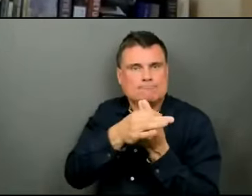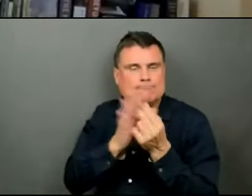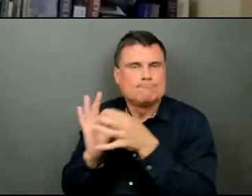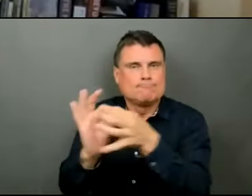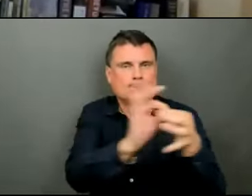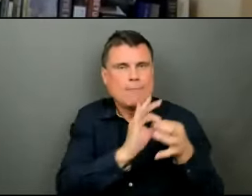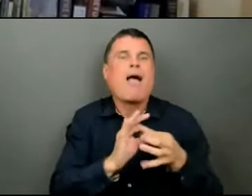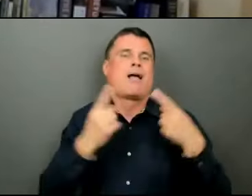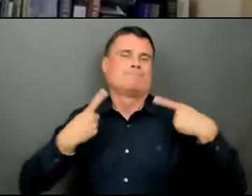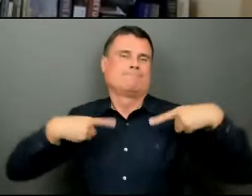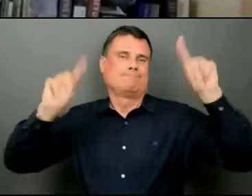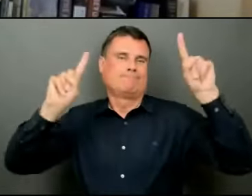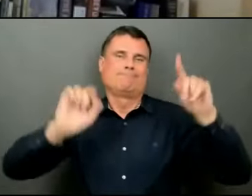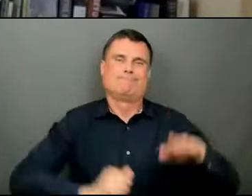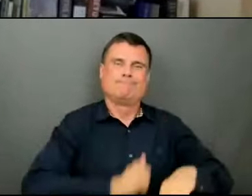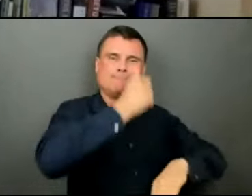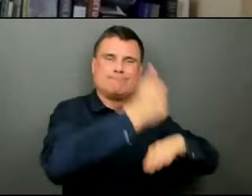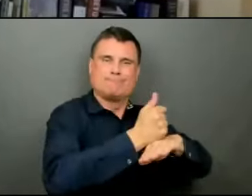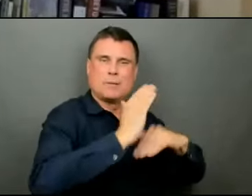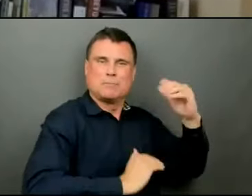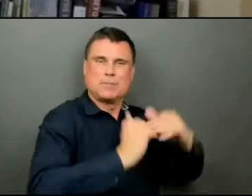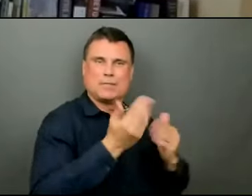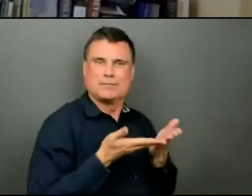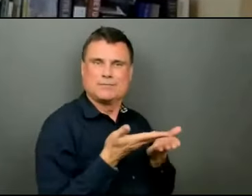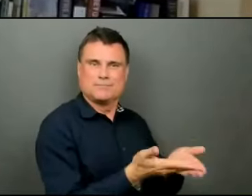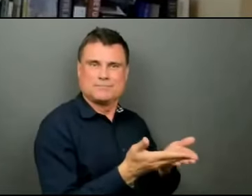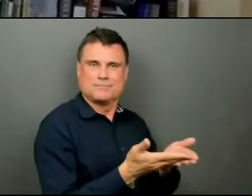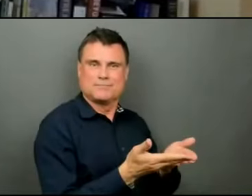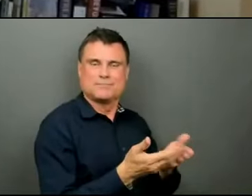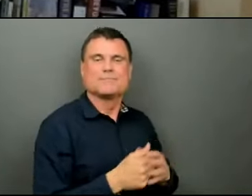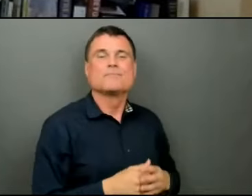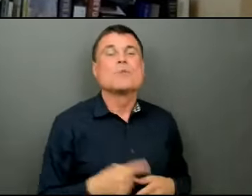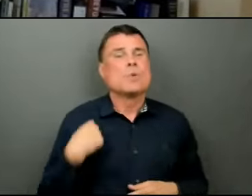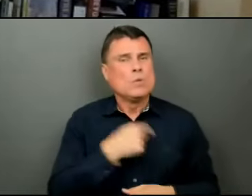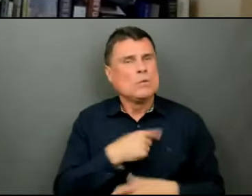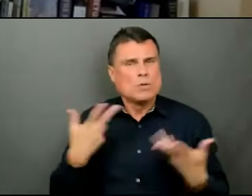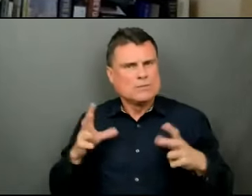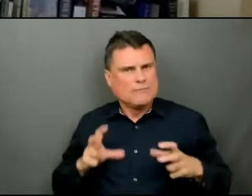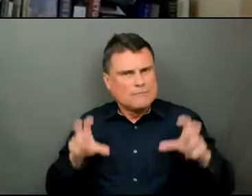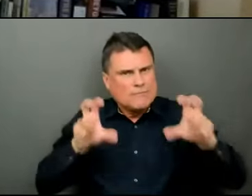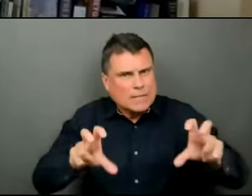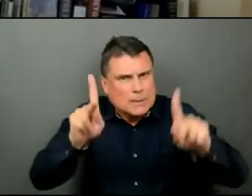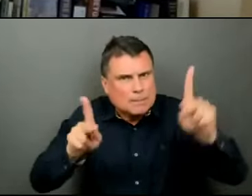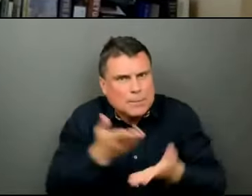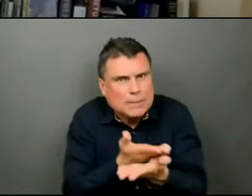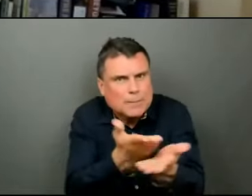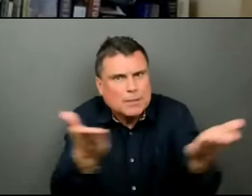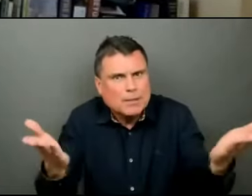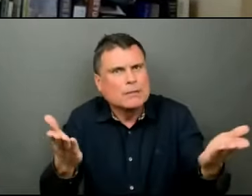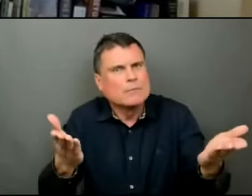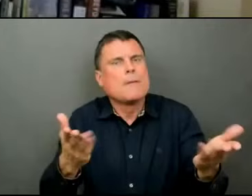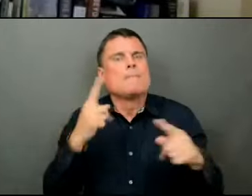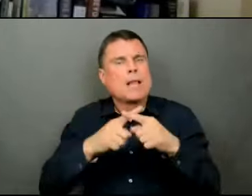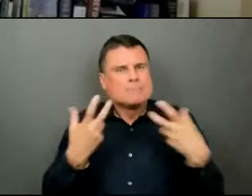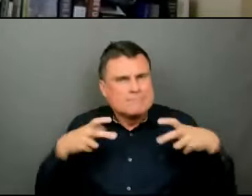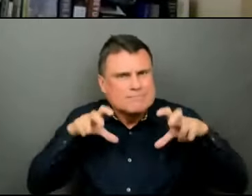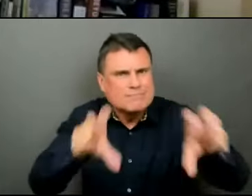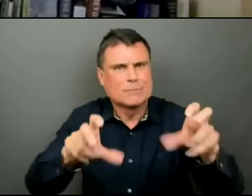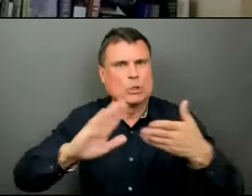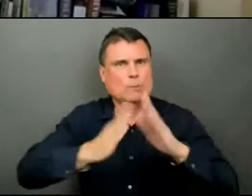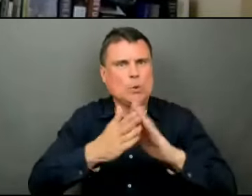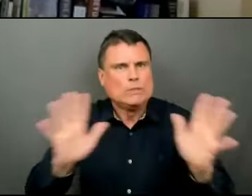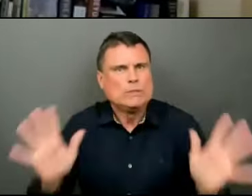success and for long-term investments in people and communities. On the provincial side, Ministers